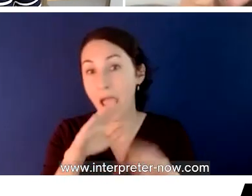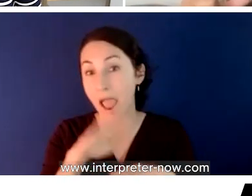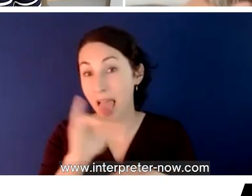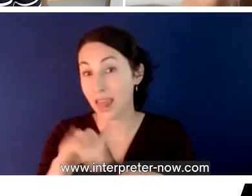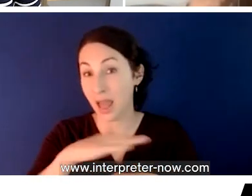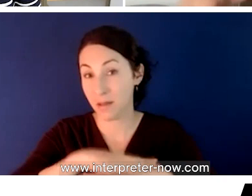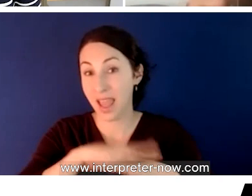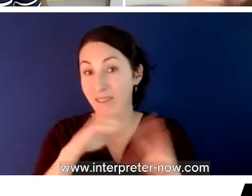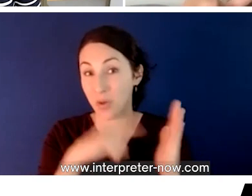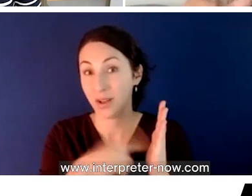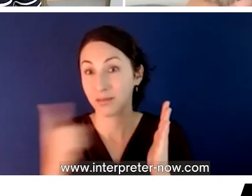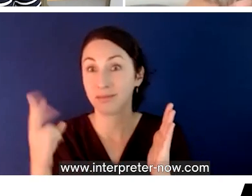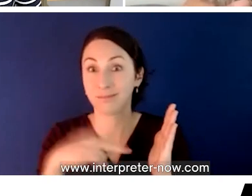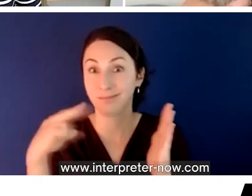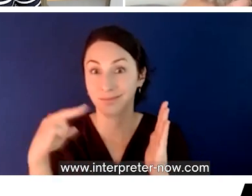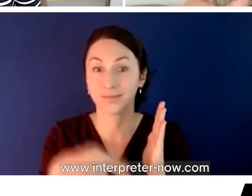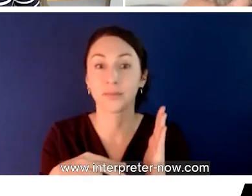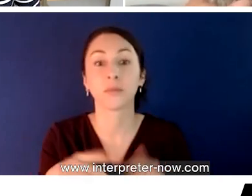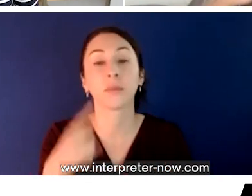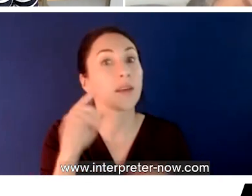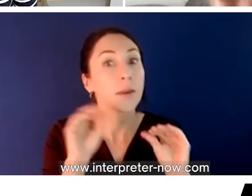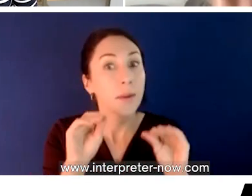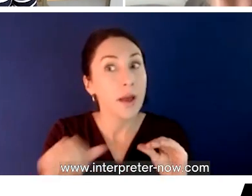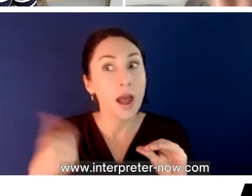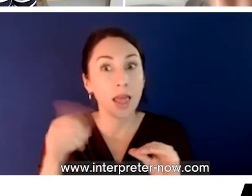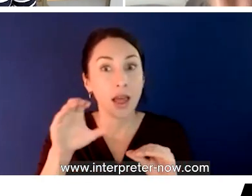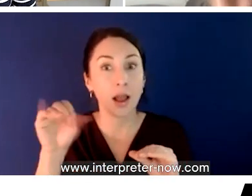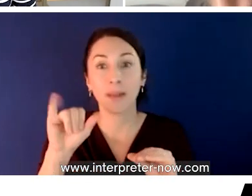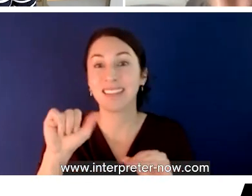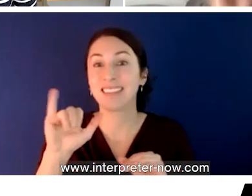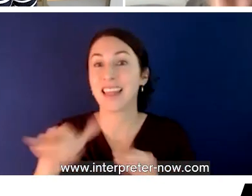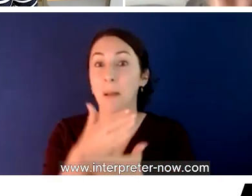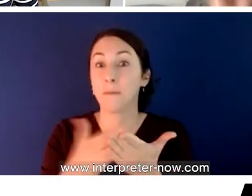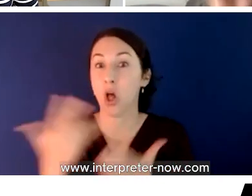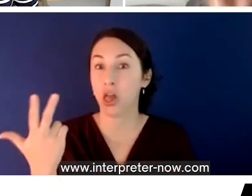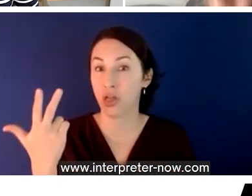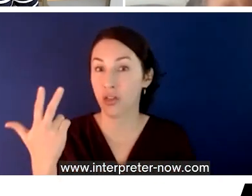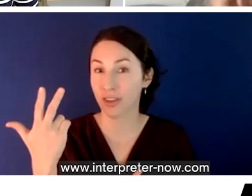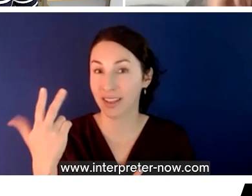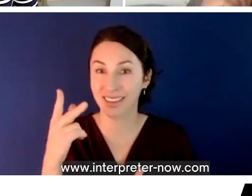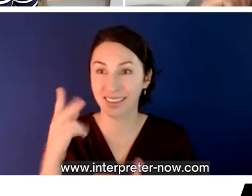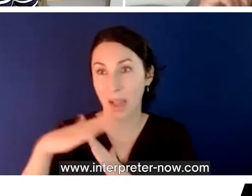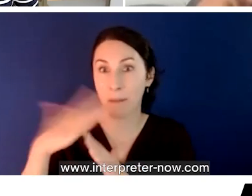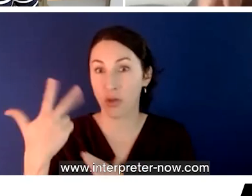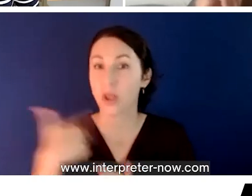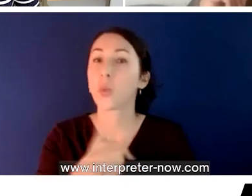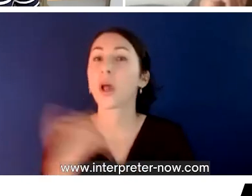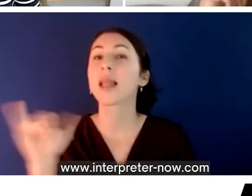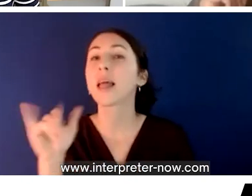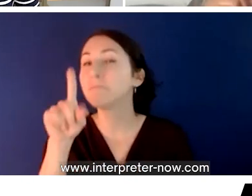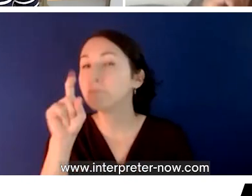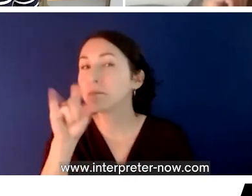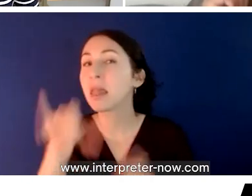popular pieces of content, most read pieces of content on the platform. It is, I think for no other company, is it a